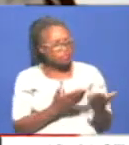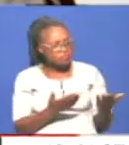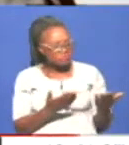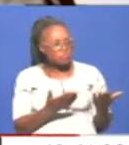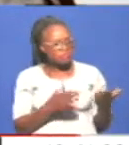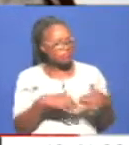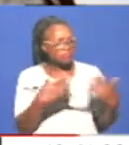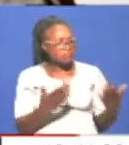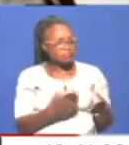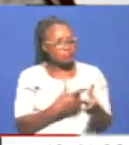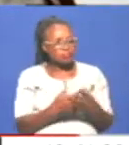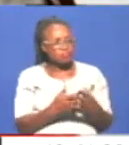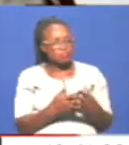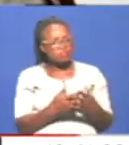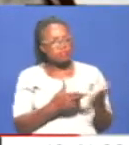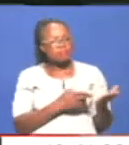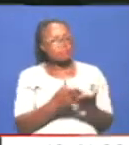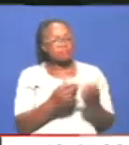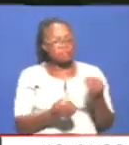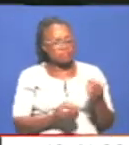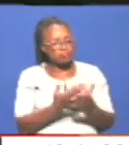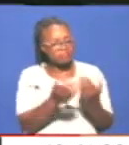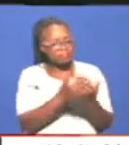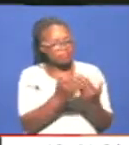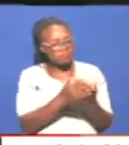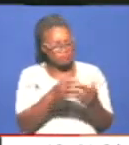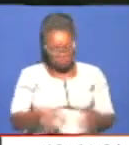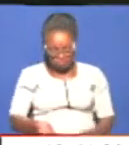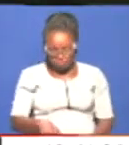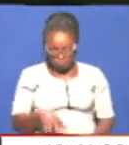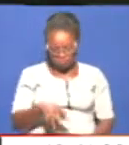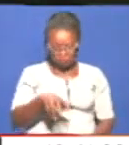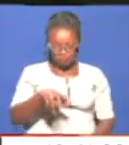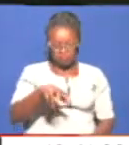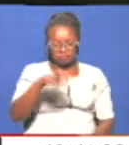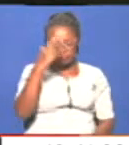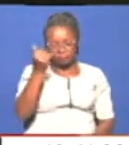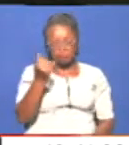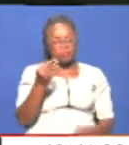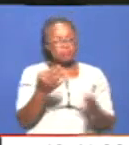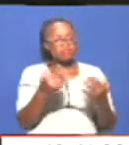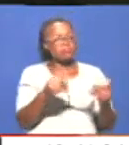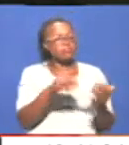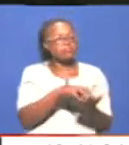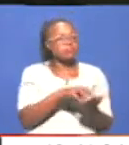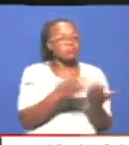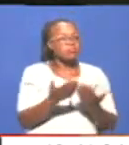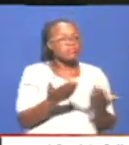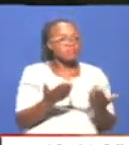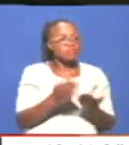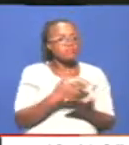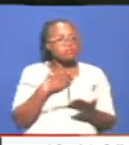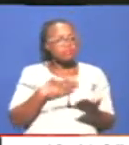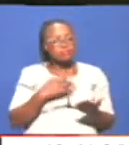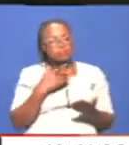you breed honesty amongst, you know, from younger generations? Because if you're used to playing in a situation where somebody is telling you, now move